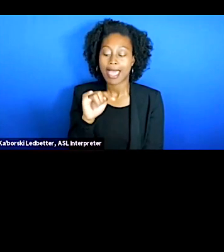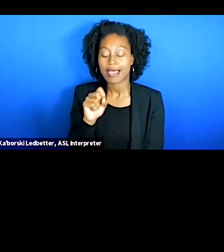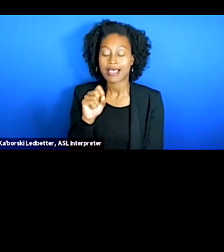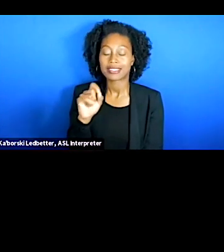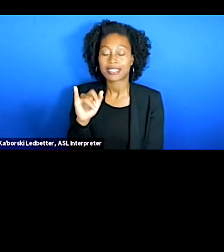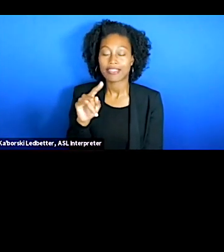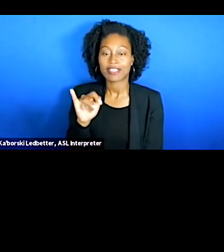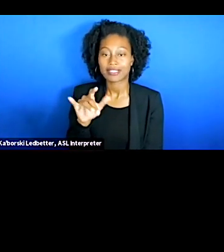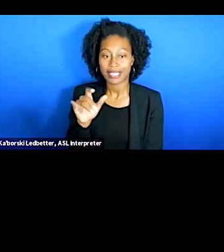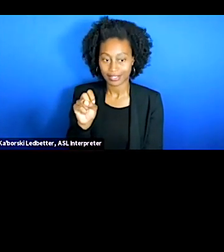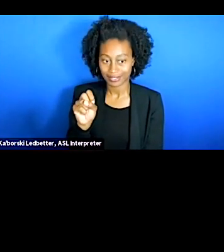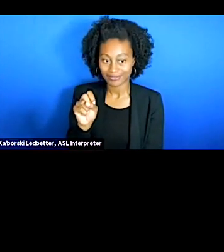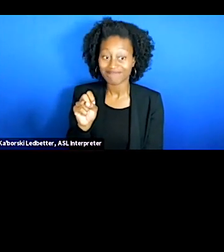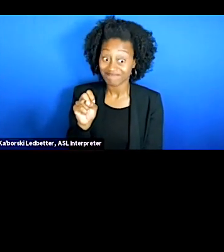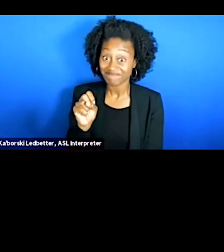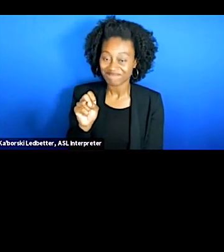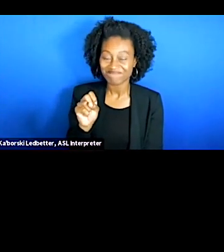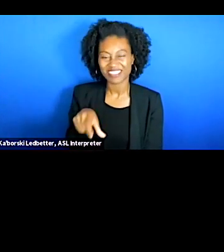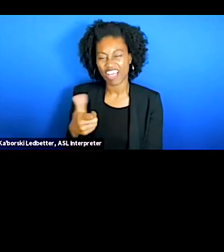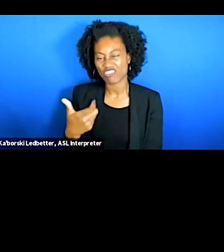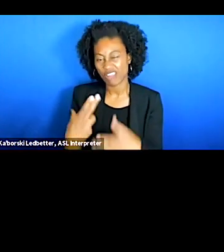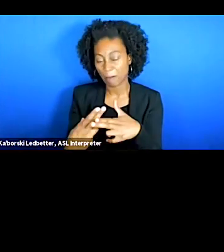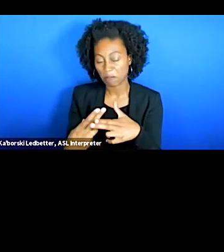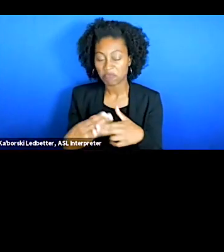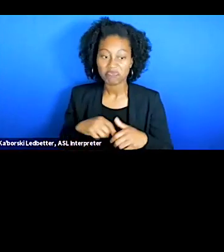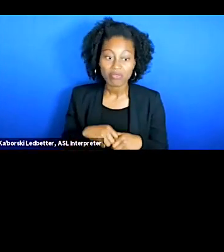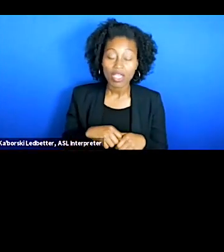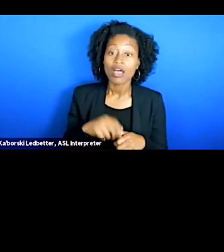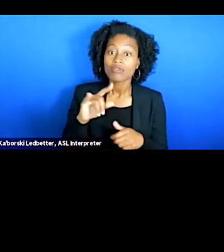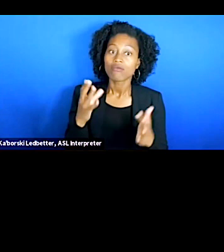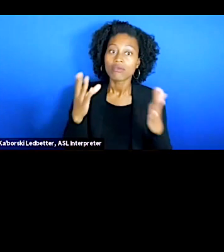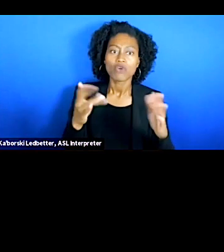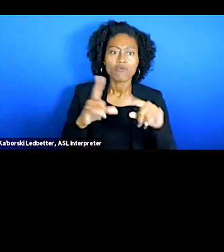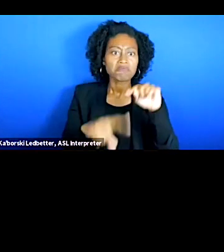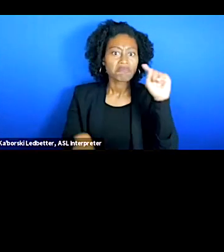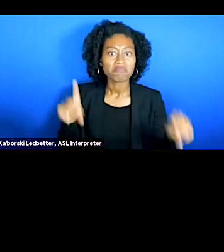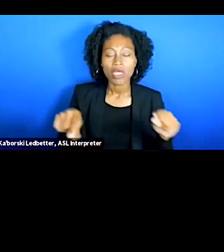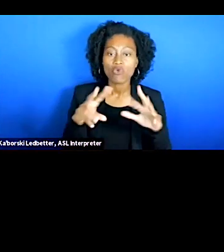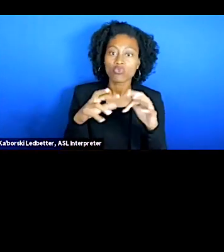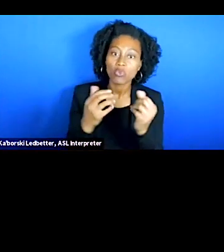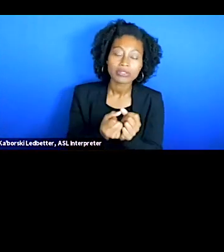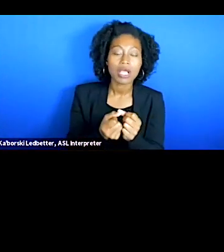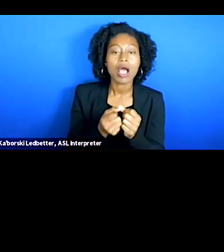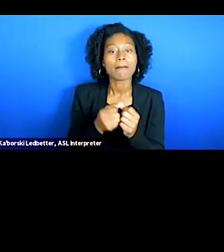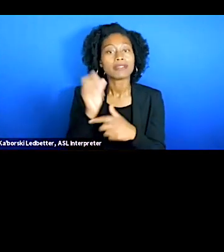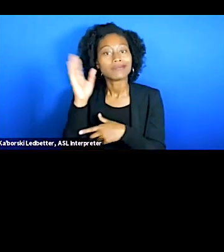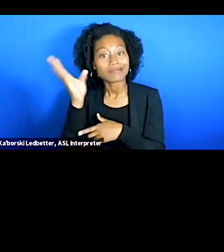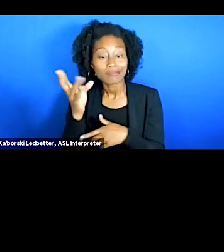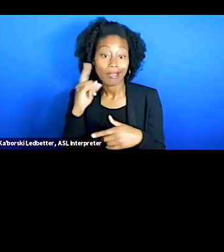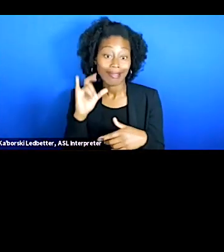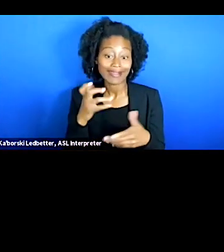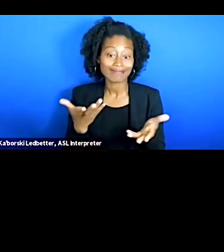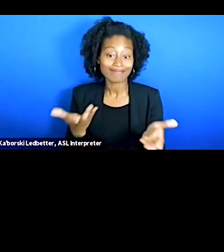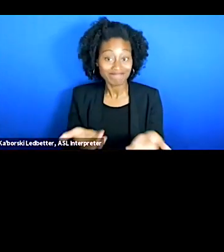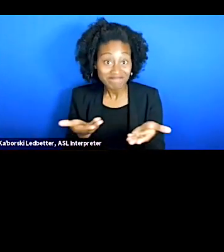The purpose of this Institute for Metasynthesis is to offer a variety of workshops, seminars, and webinars, such as this one